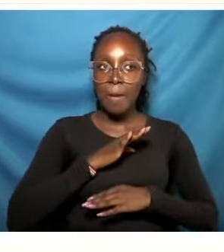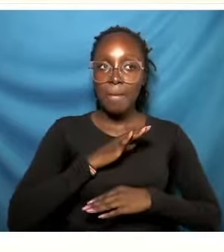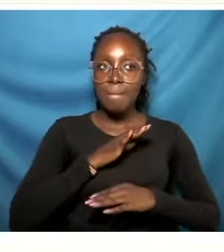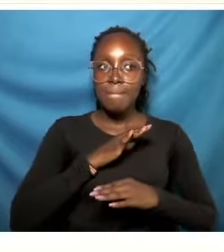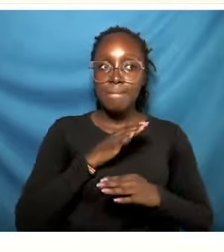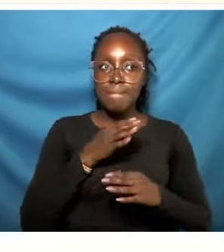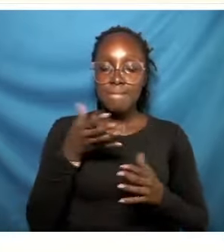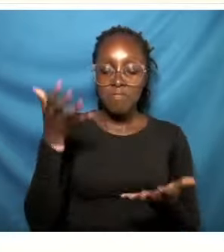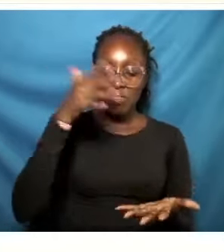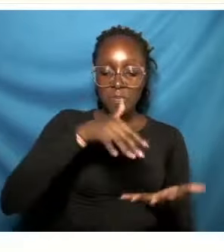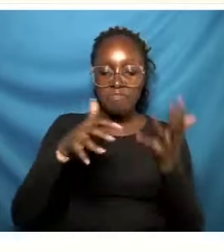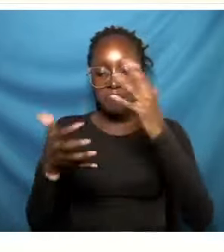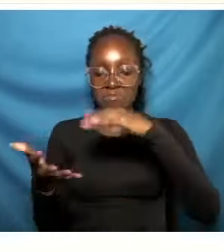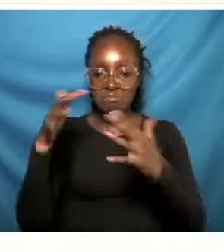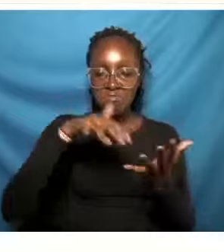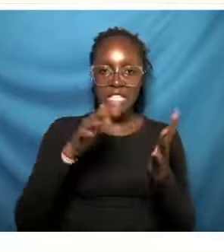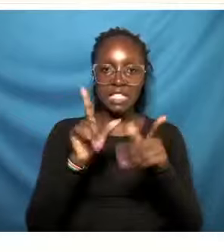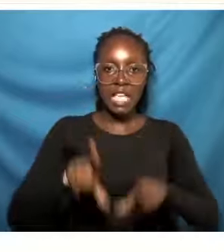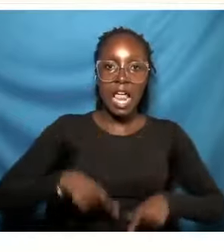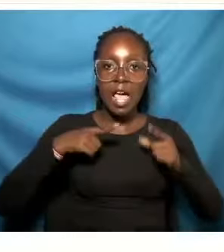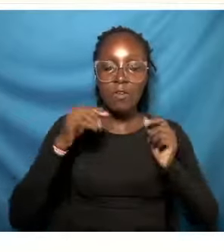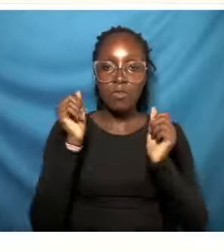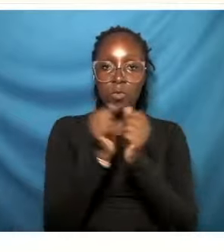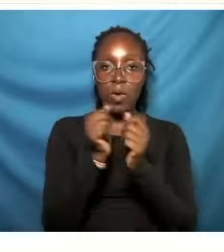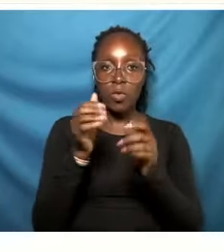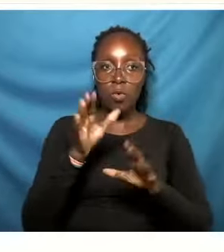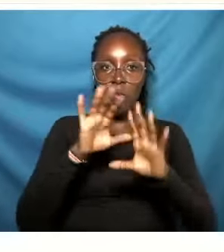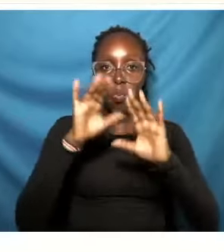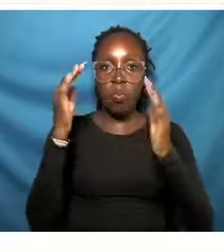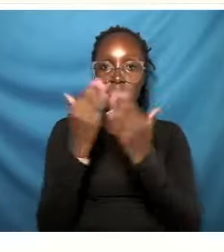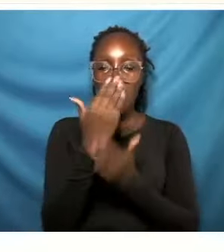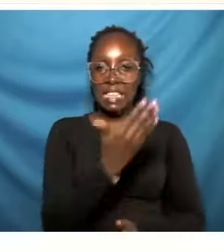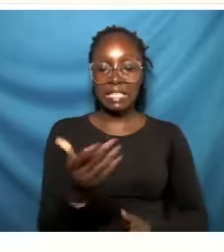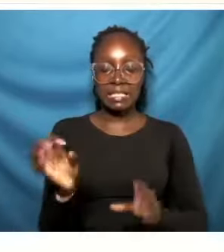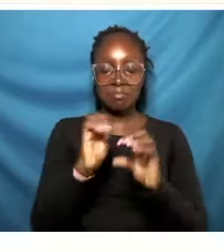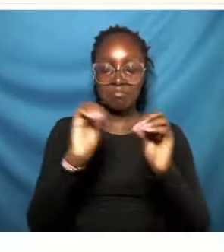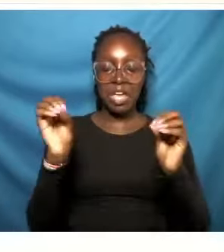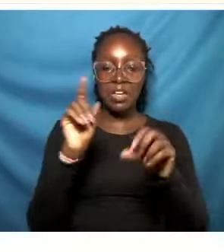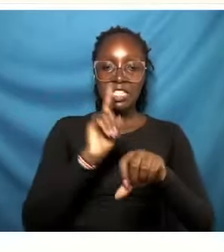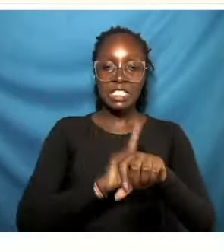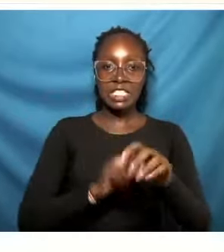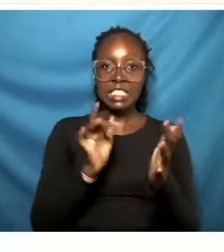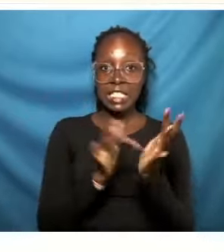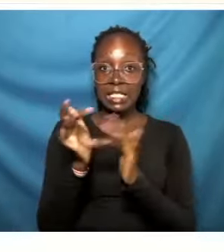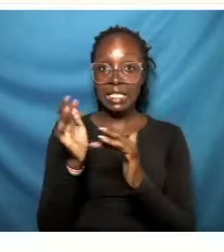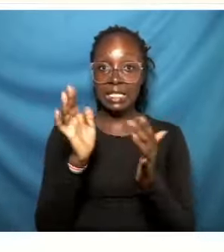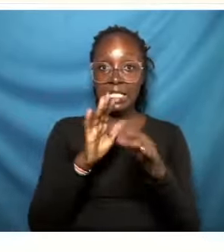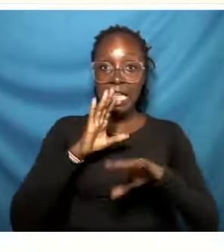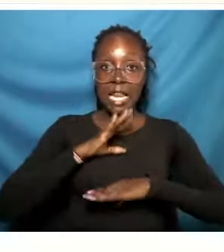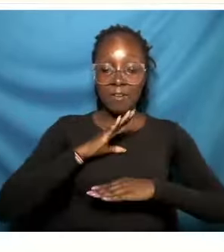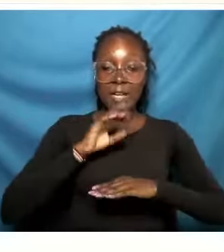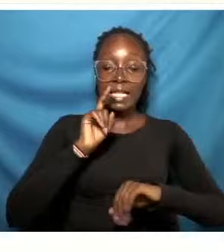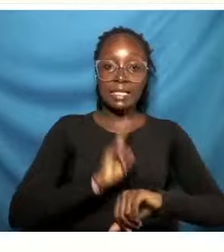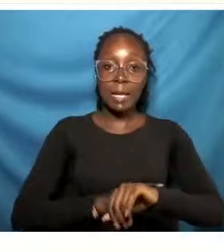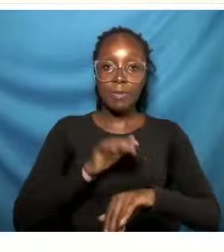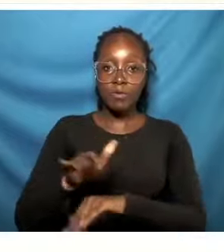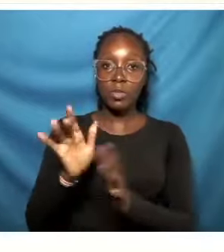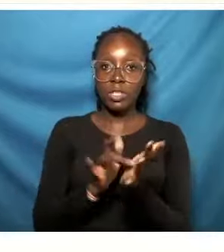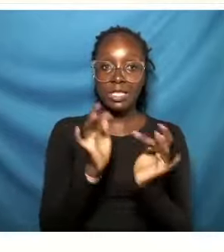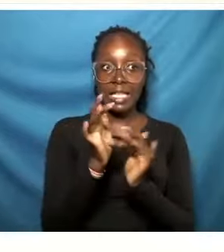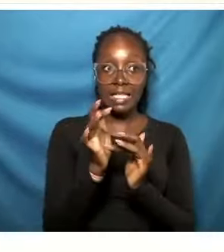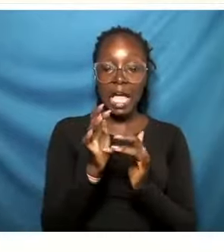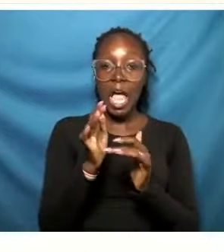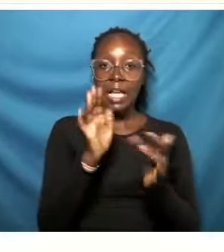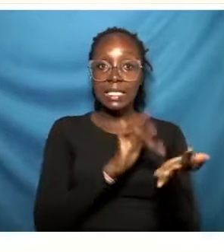Tusichanganyishe maisha na vitu hivi vya dunia. Yesu anatosha. Unapomfuata Kristo, basi Kristo anakuelekeza katika maisha